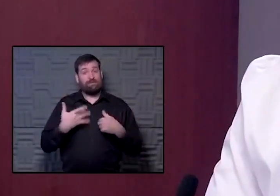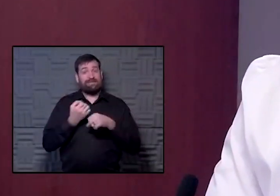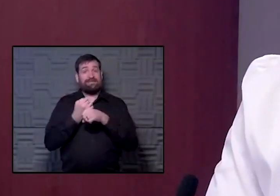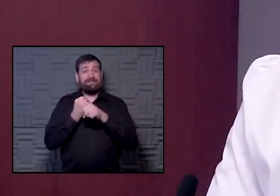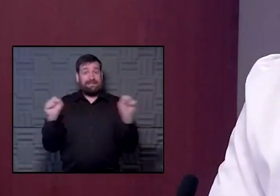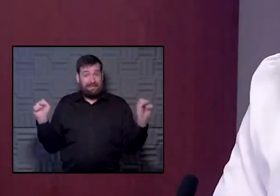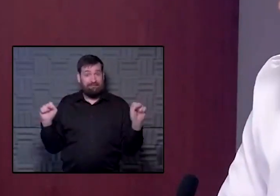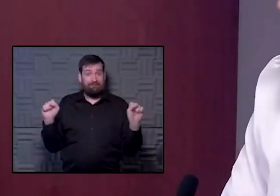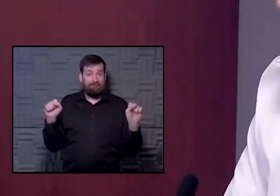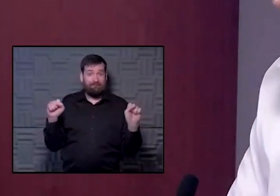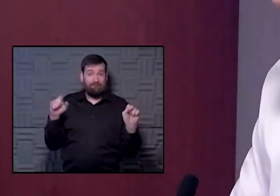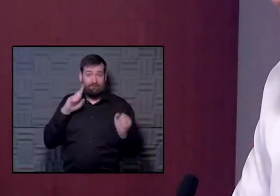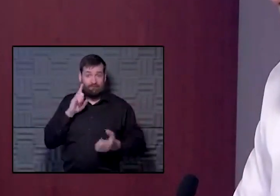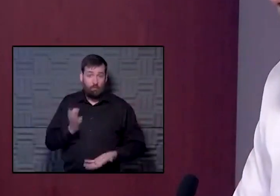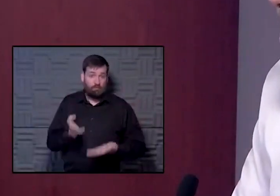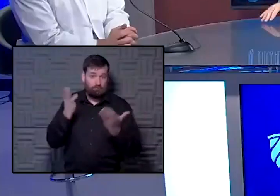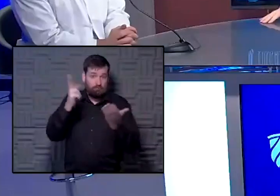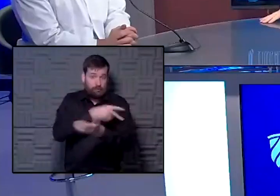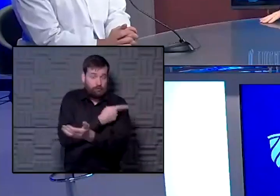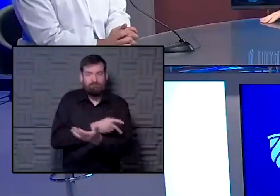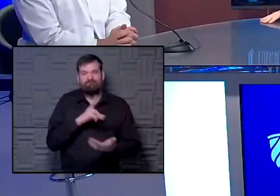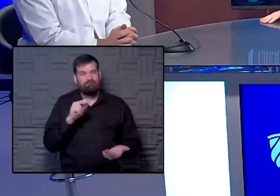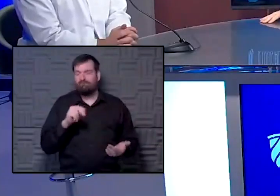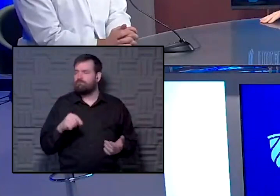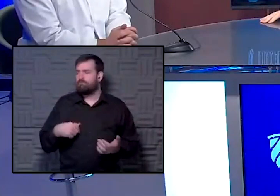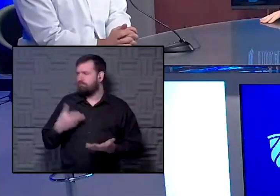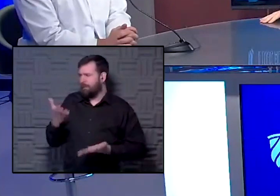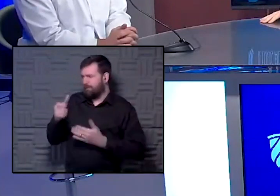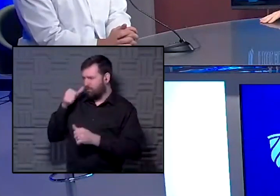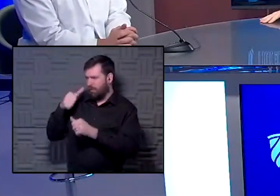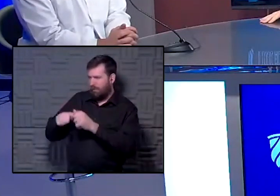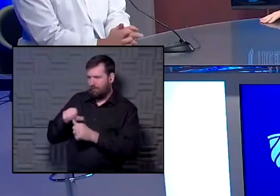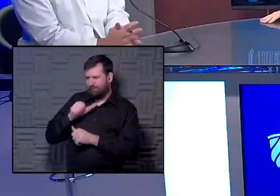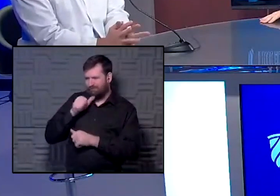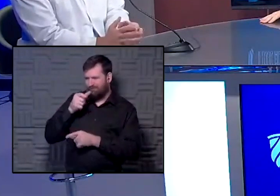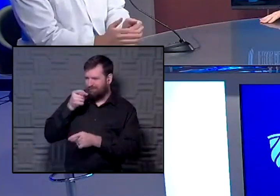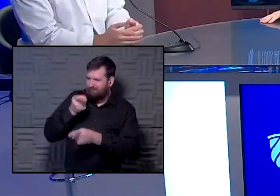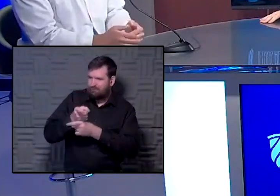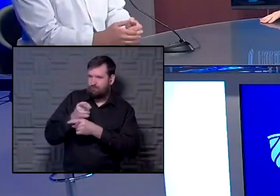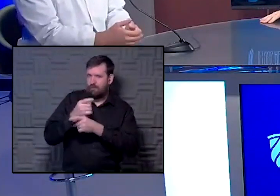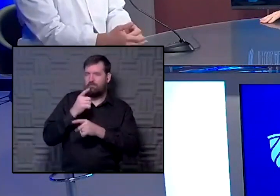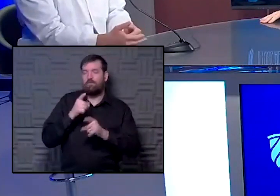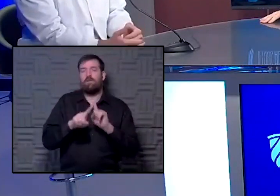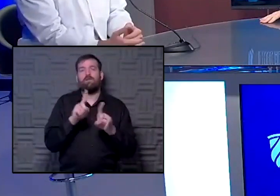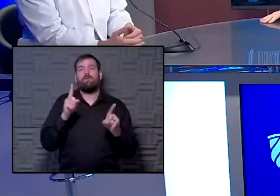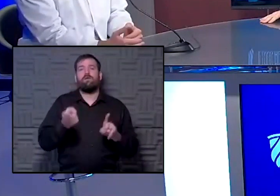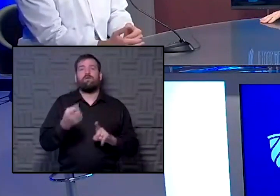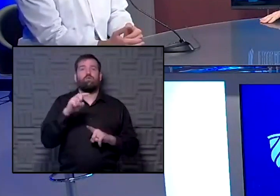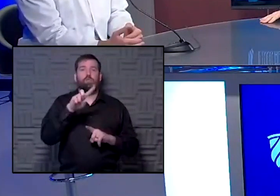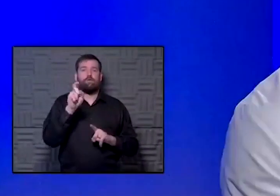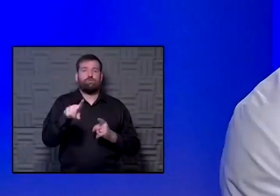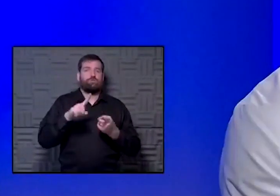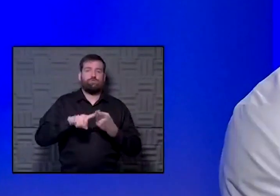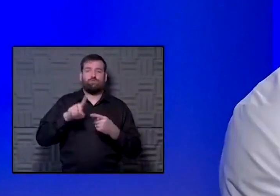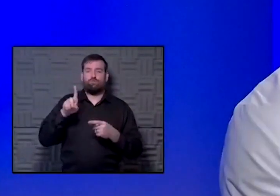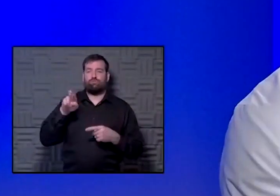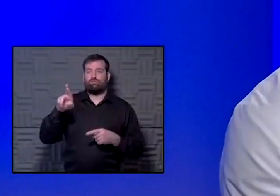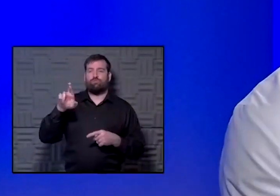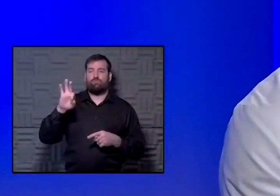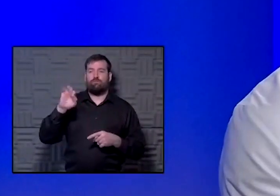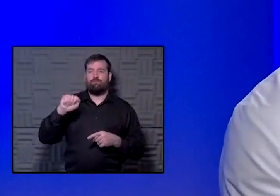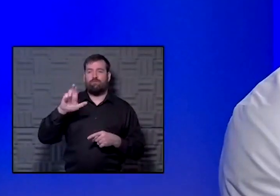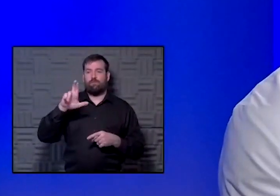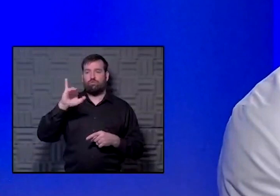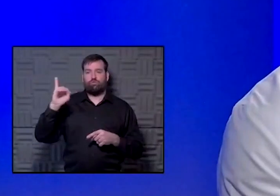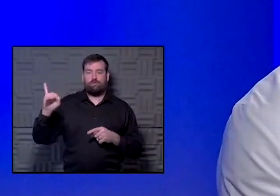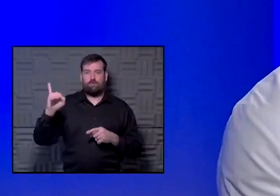safe to recommend that to my patients. Yeah, and I may not be remembering this exactly correctly, but I think there was a question to Dr. Fauci about a